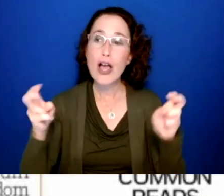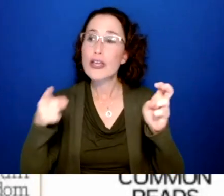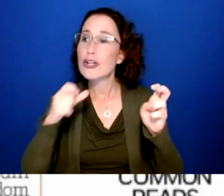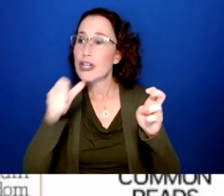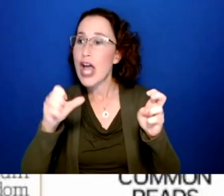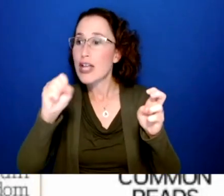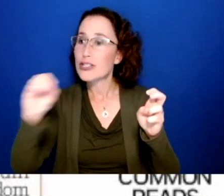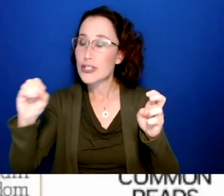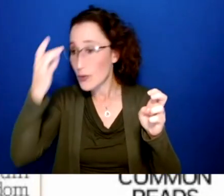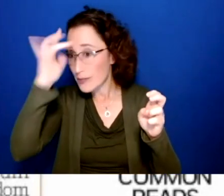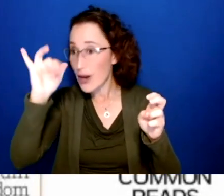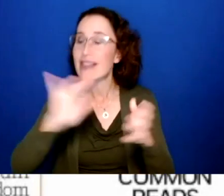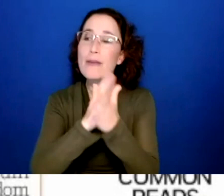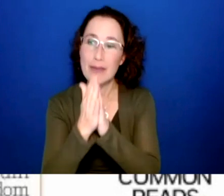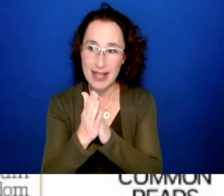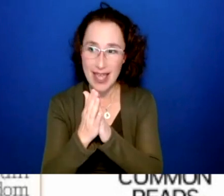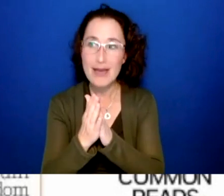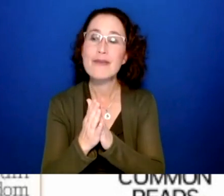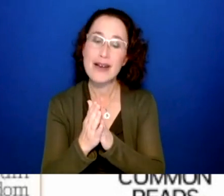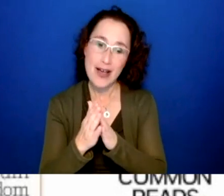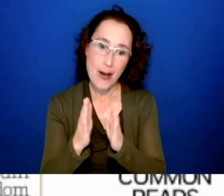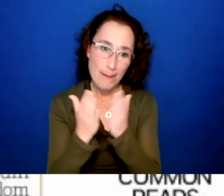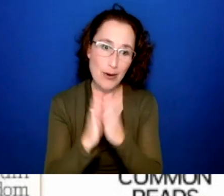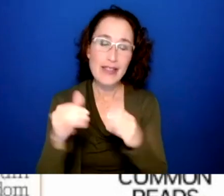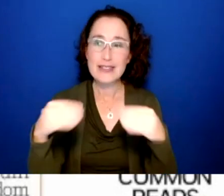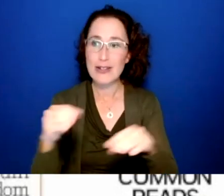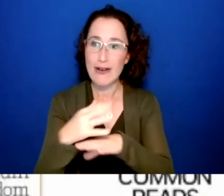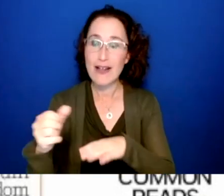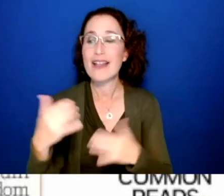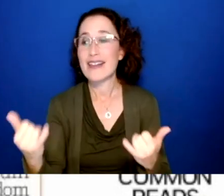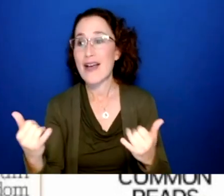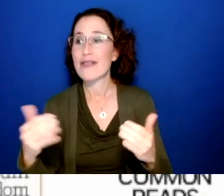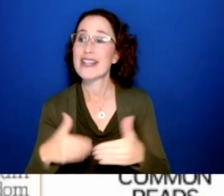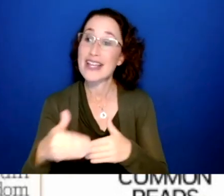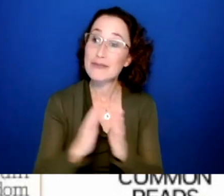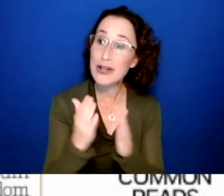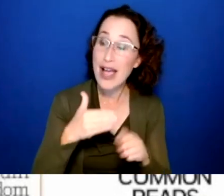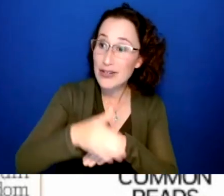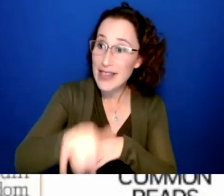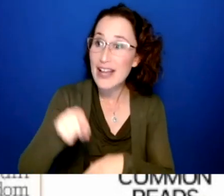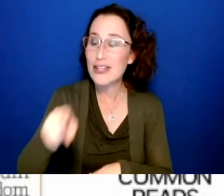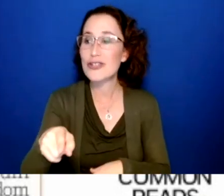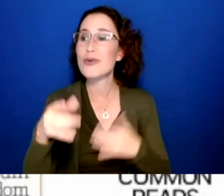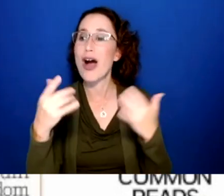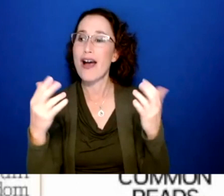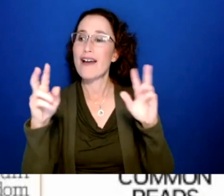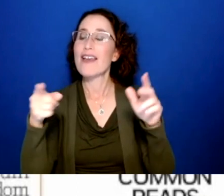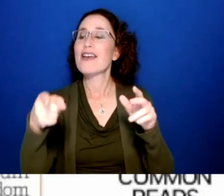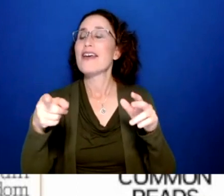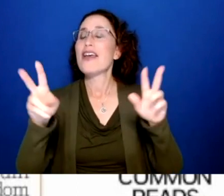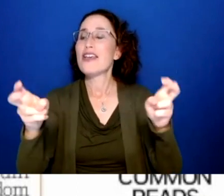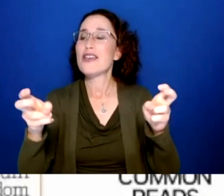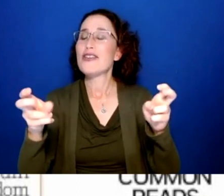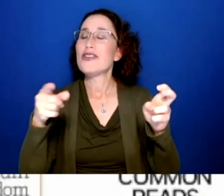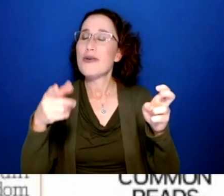internationally best-selling book, later followed by You Are Now Less Dumb. So generous. David currently hosts the popular You Are Not